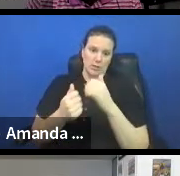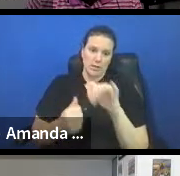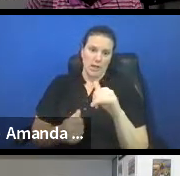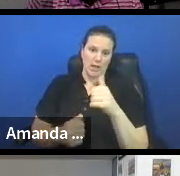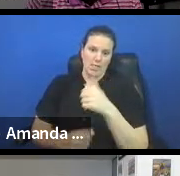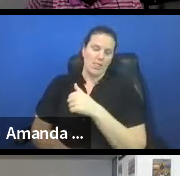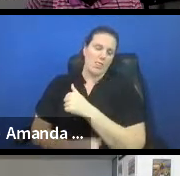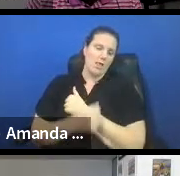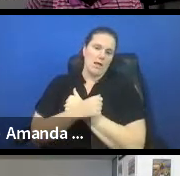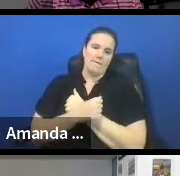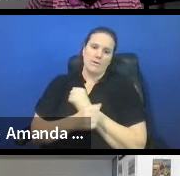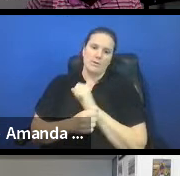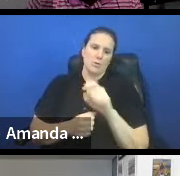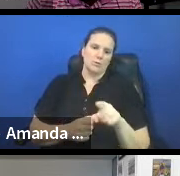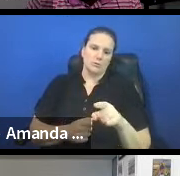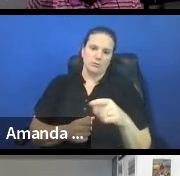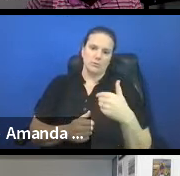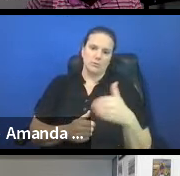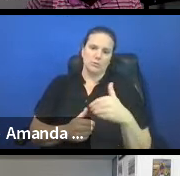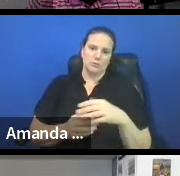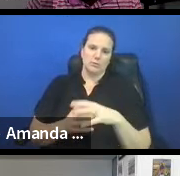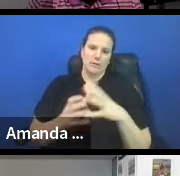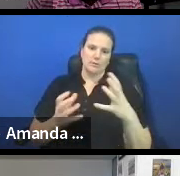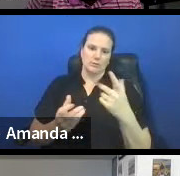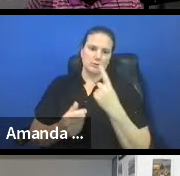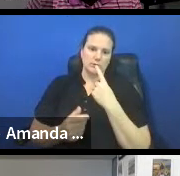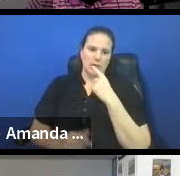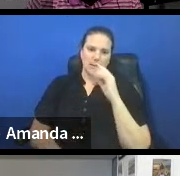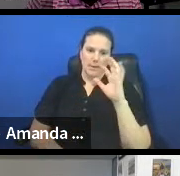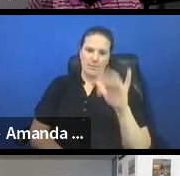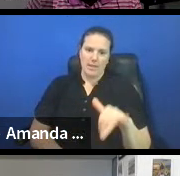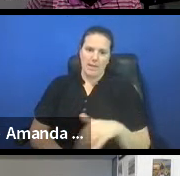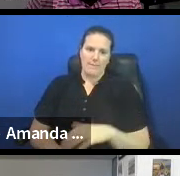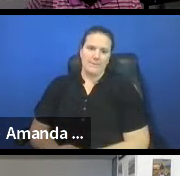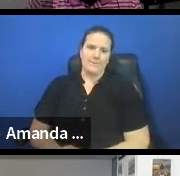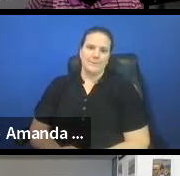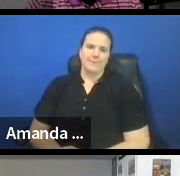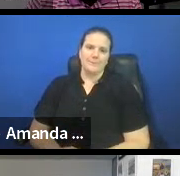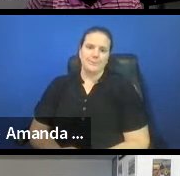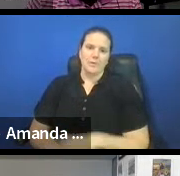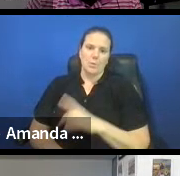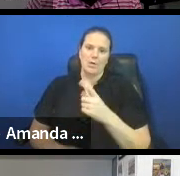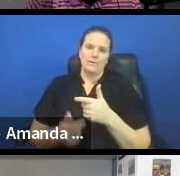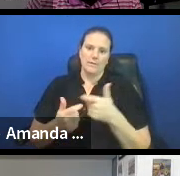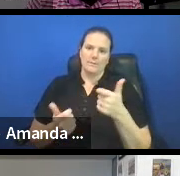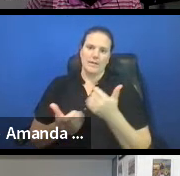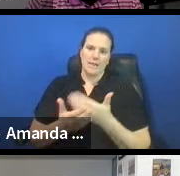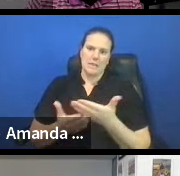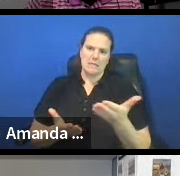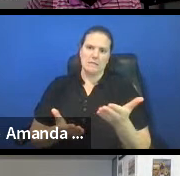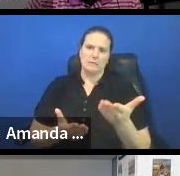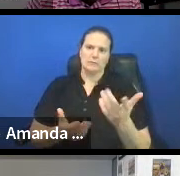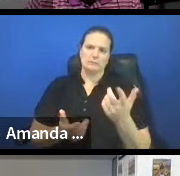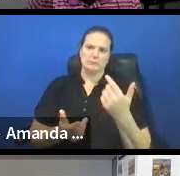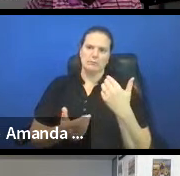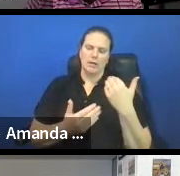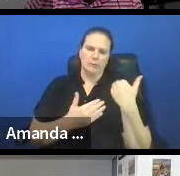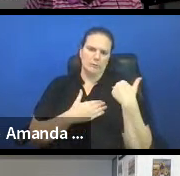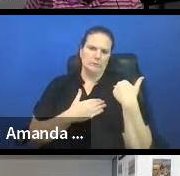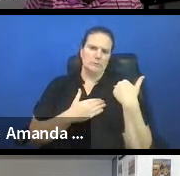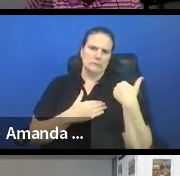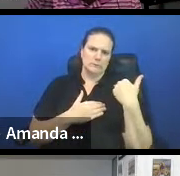this question. There's been a lot said about it, but that's one of the major things that I think is my responsibility as